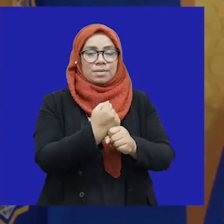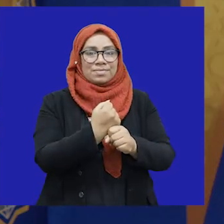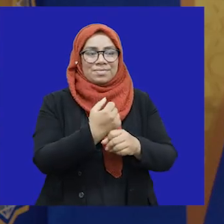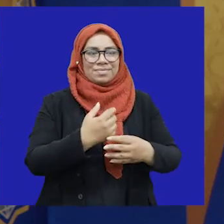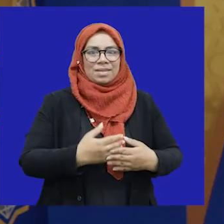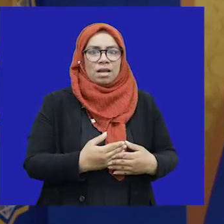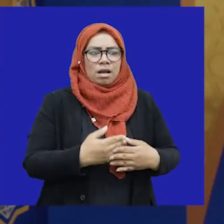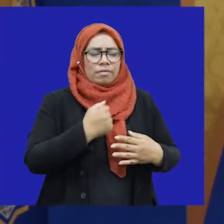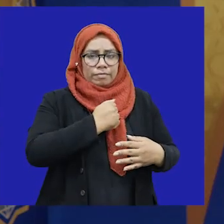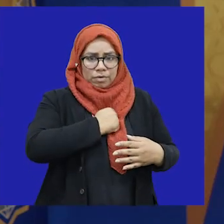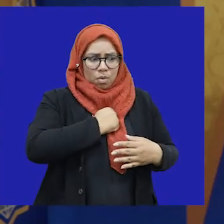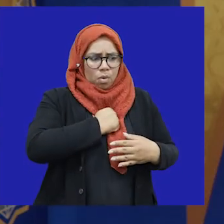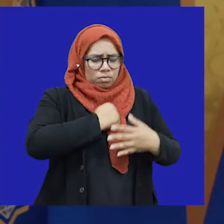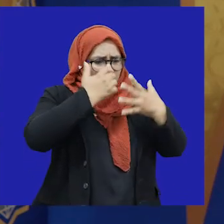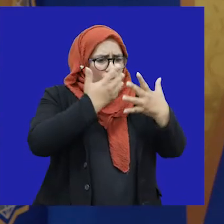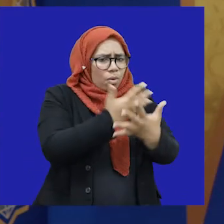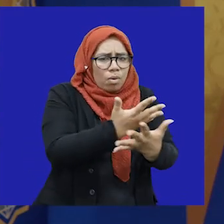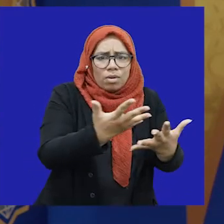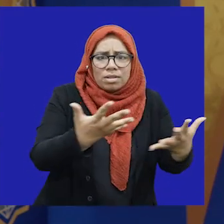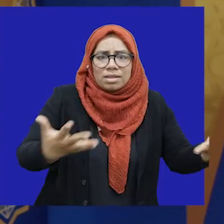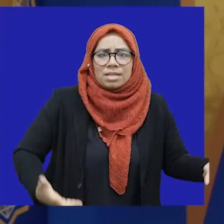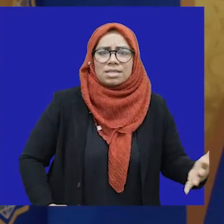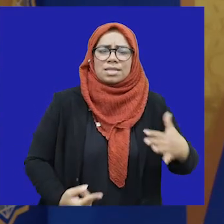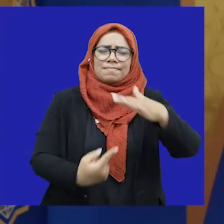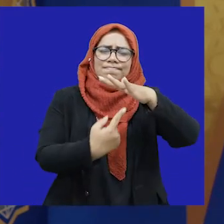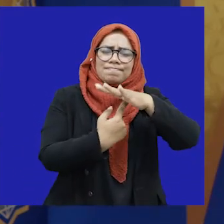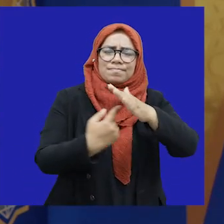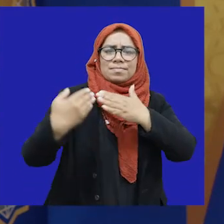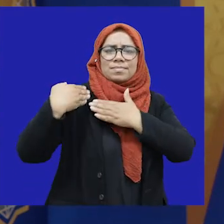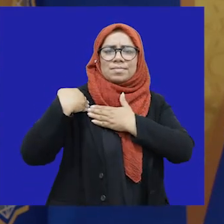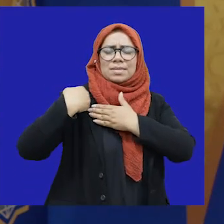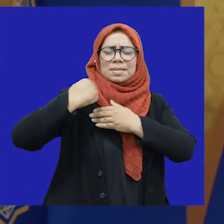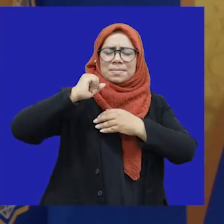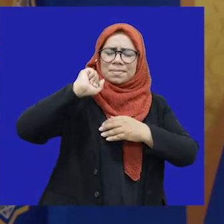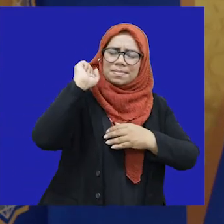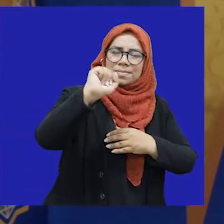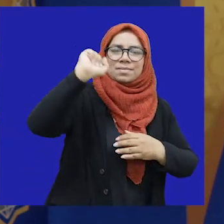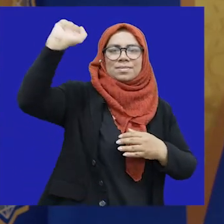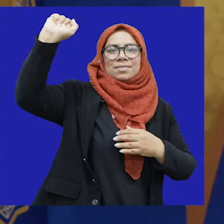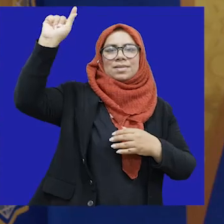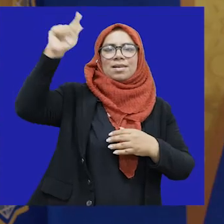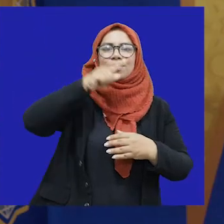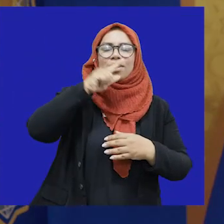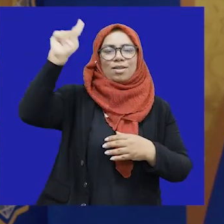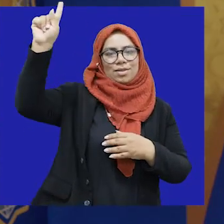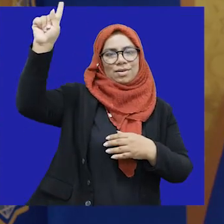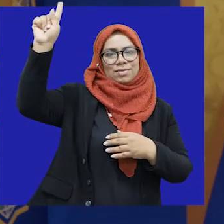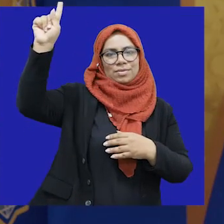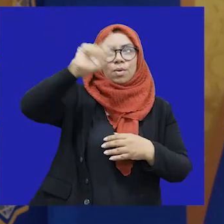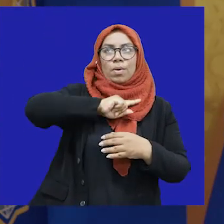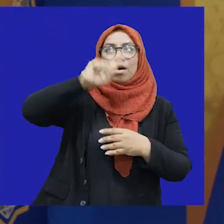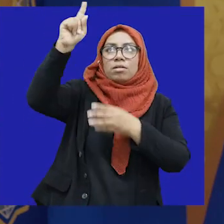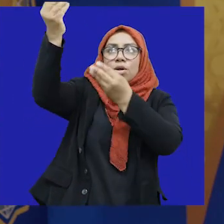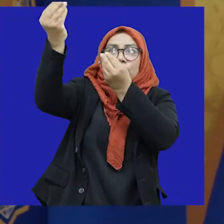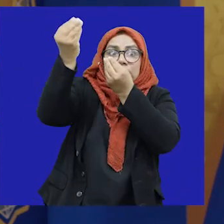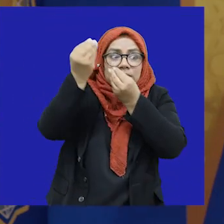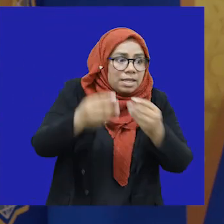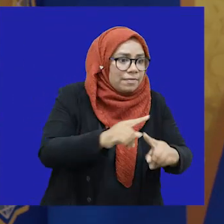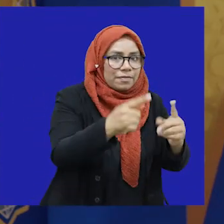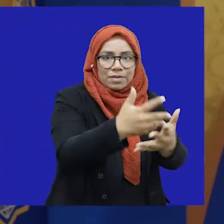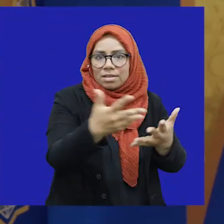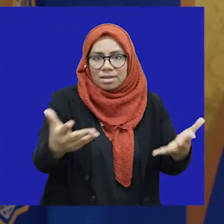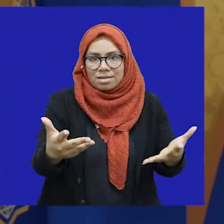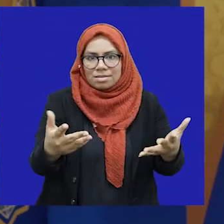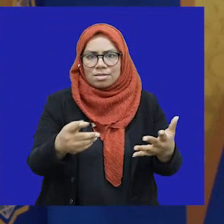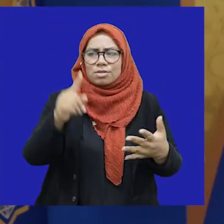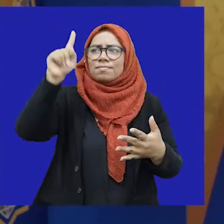a trust from Allah subhanahu wa ta'ala, to be used in ways that benefit others. Stay tuned for the